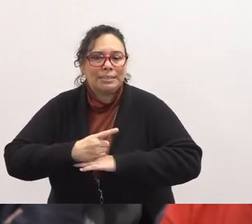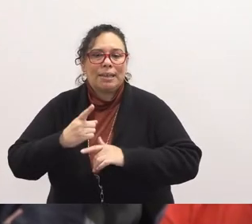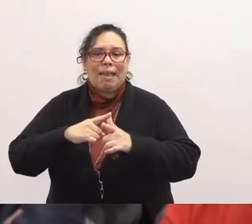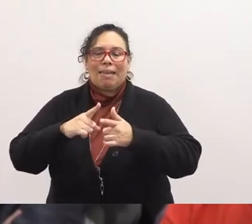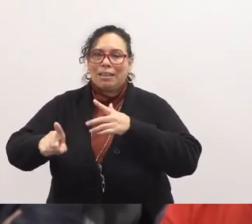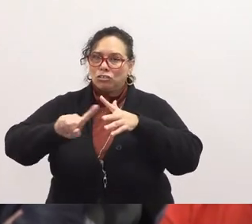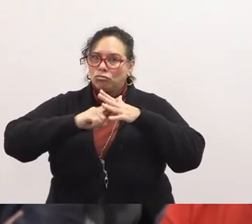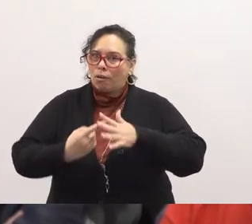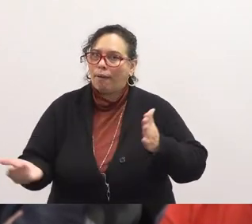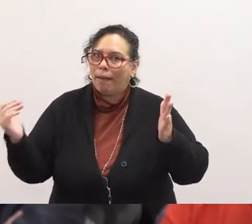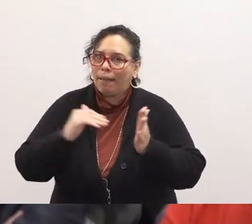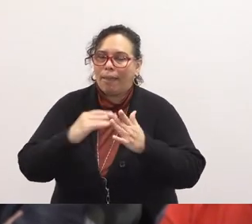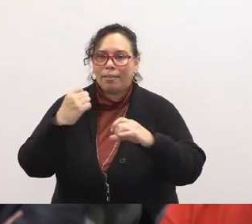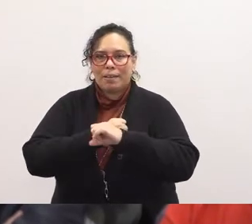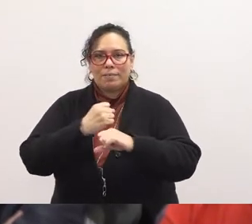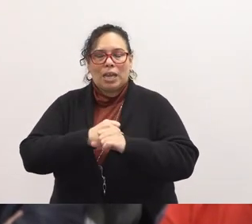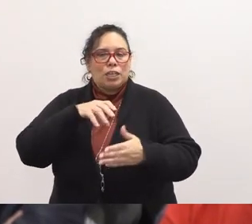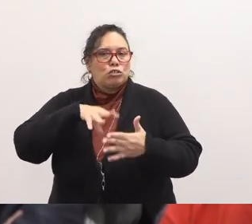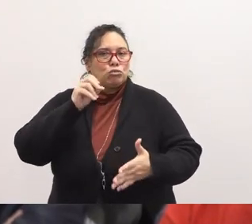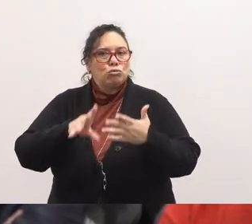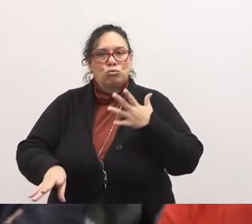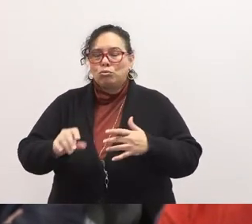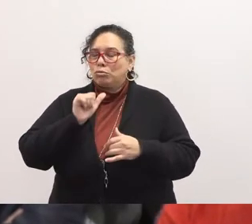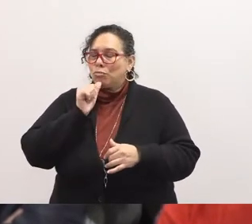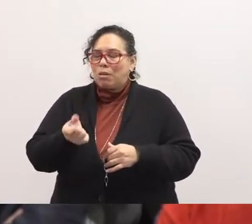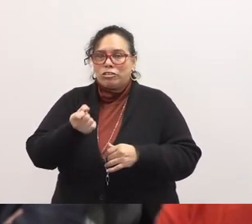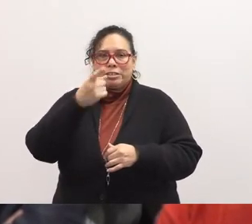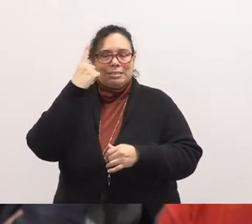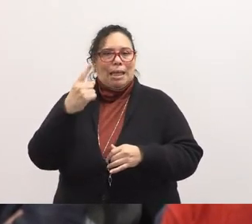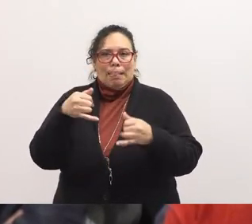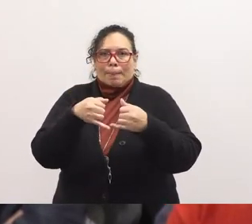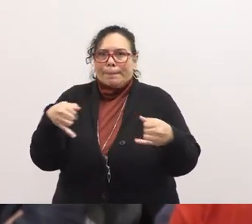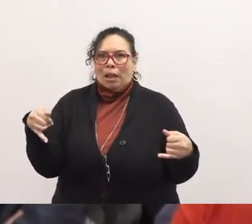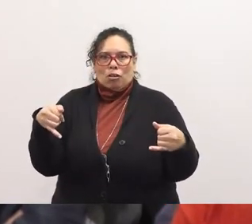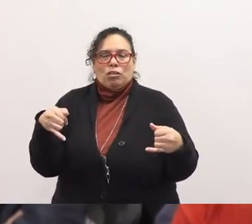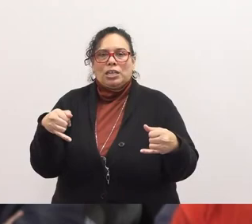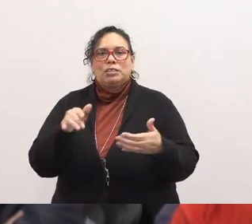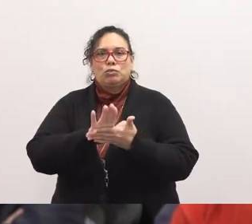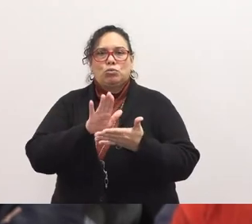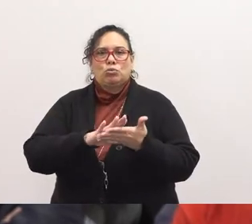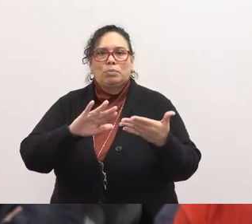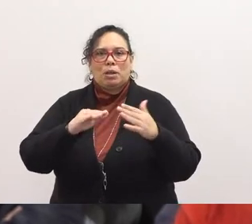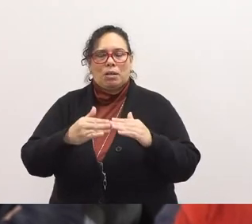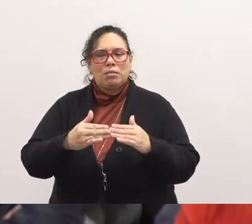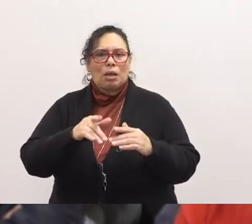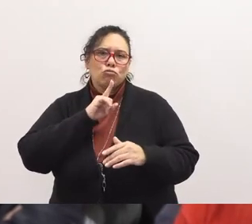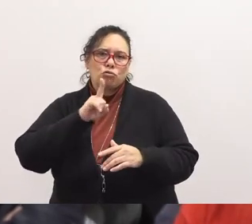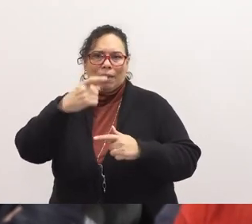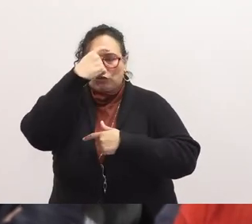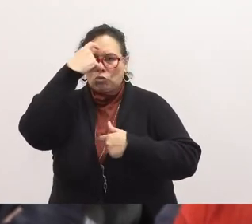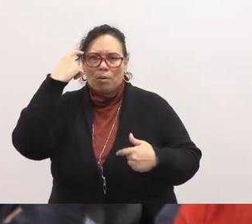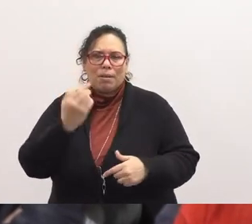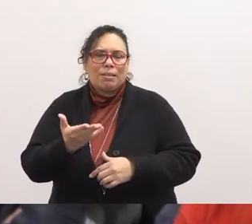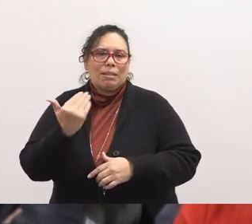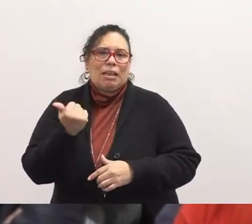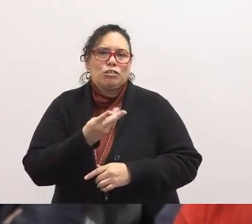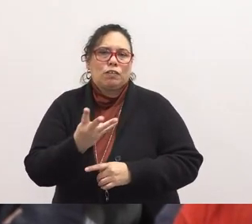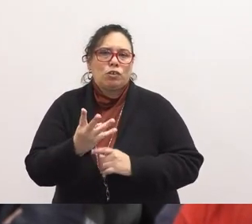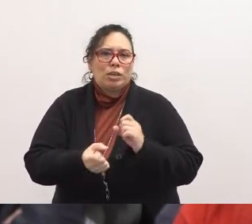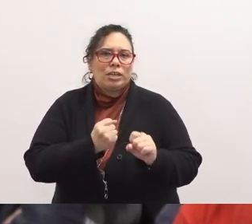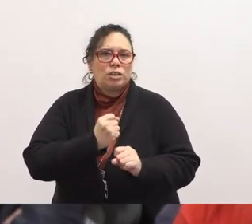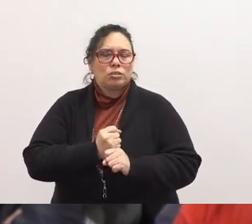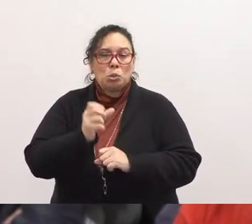not seem to understand the typical boundaries of being in a school community. They certainly have trauma from the last few years. They have missed out on a chunk of